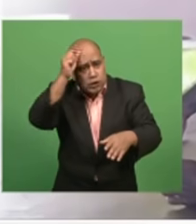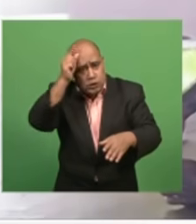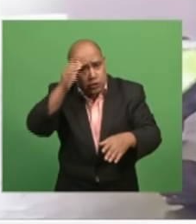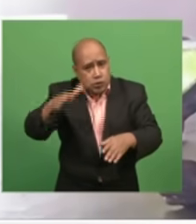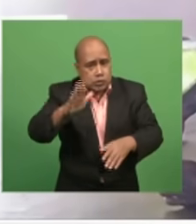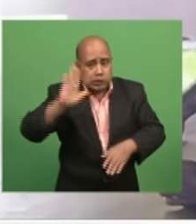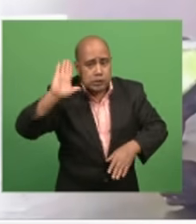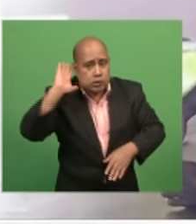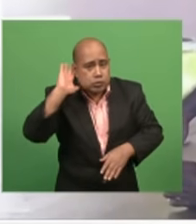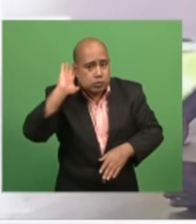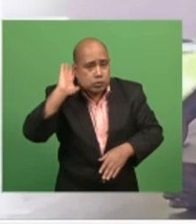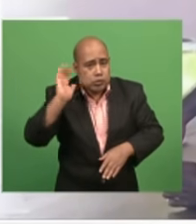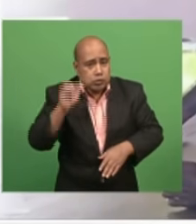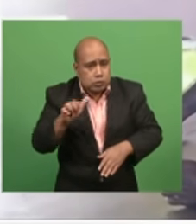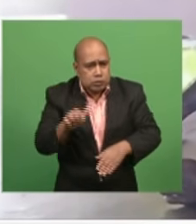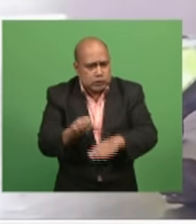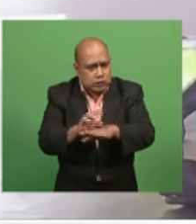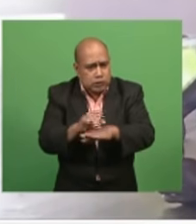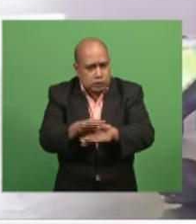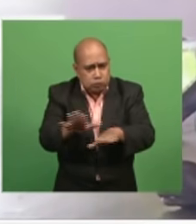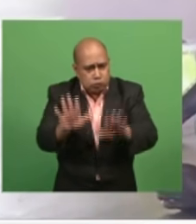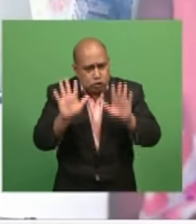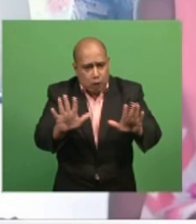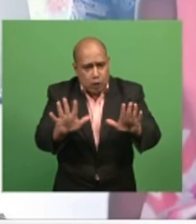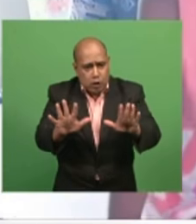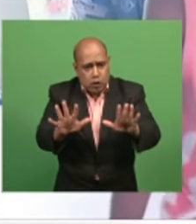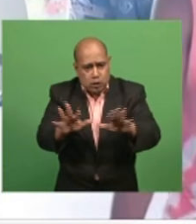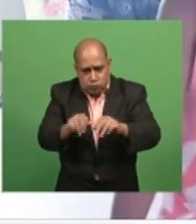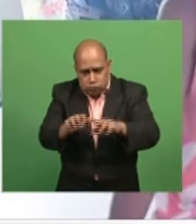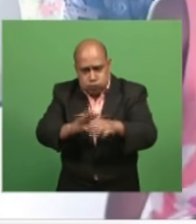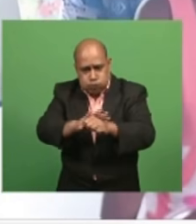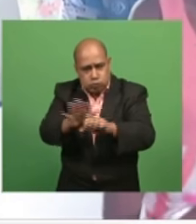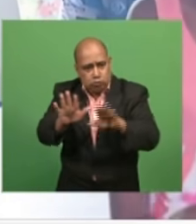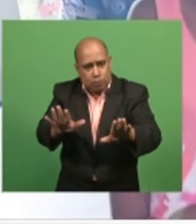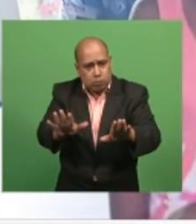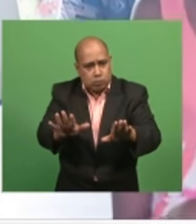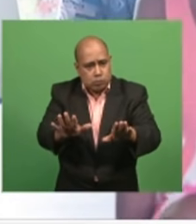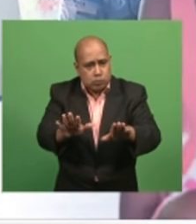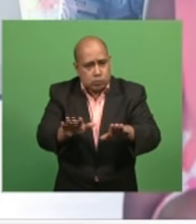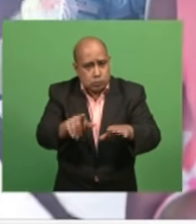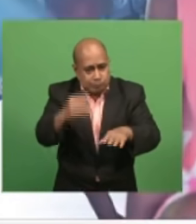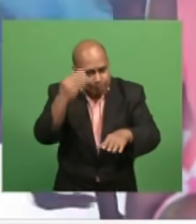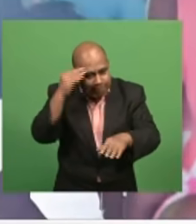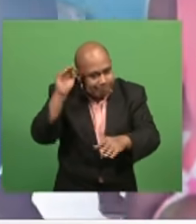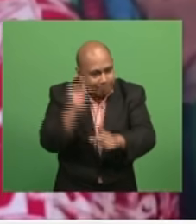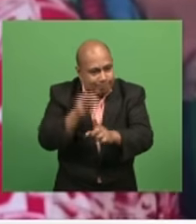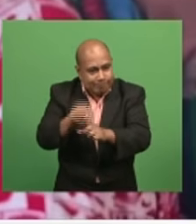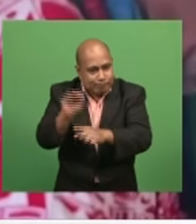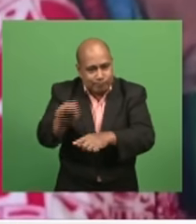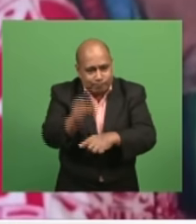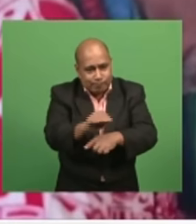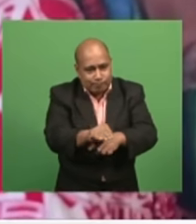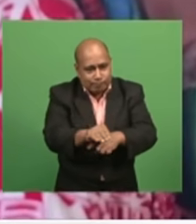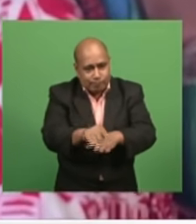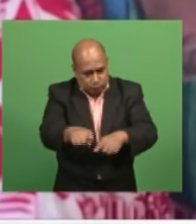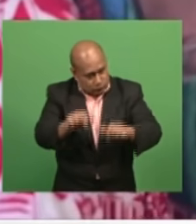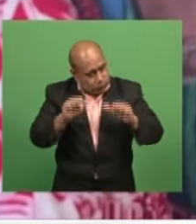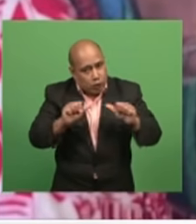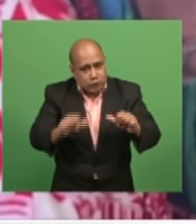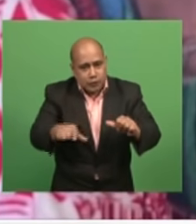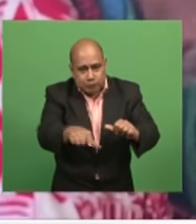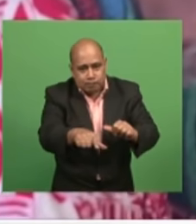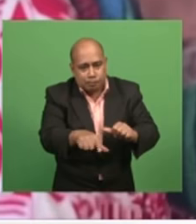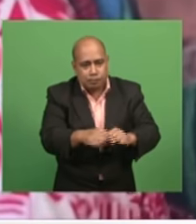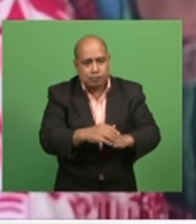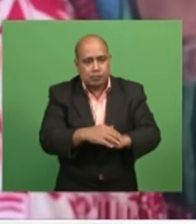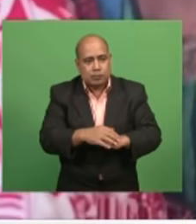the coronavirus. He reminded the villagers that the restrictions are in place to protect them. The government delegation is currently